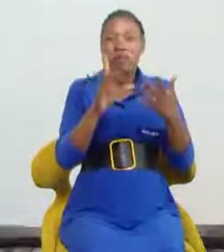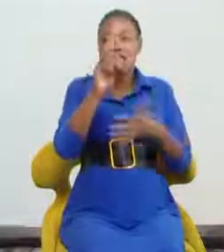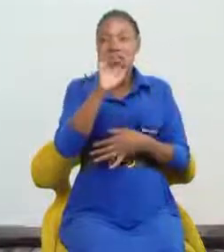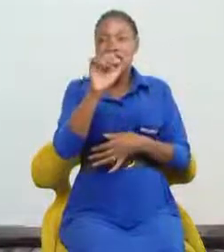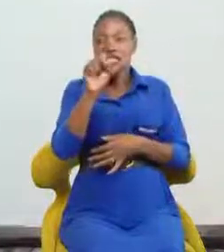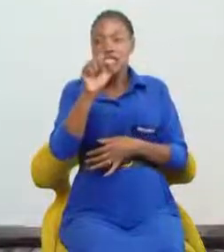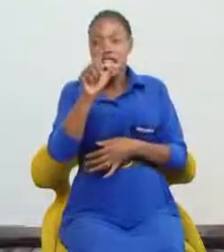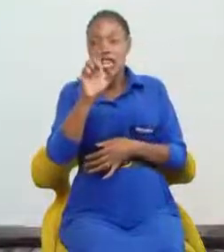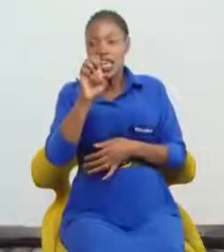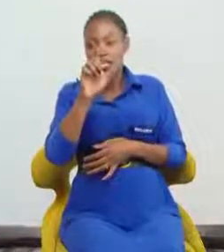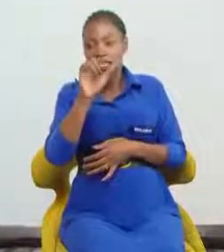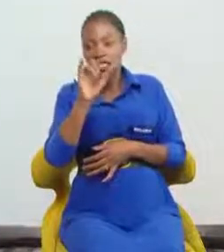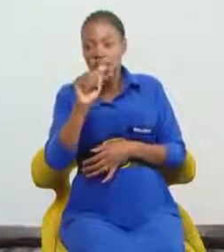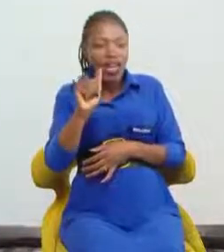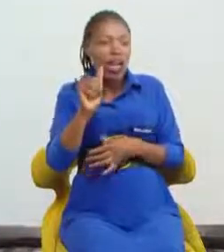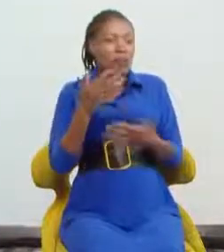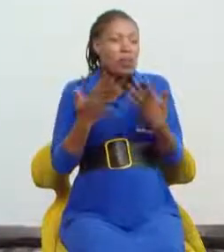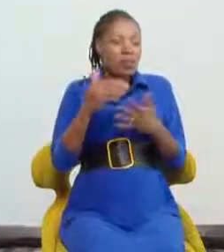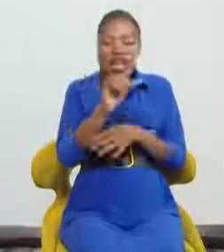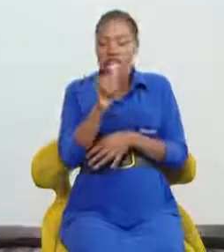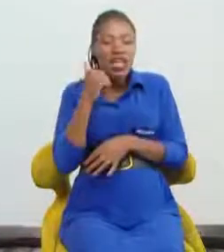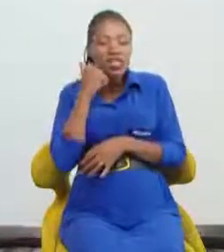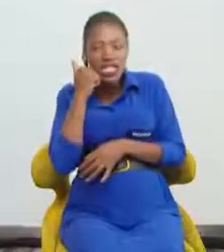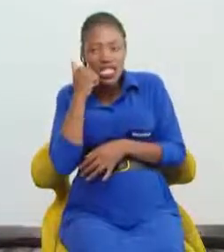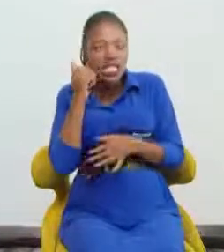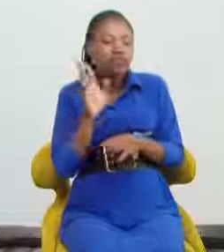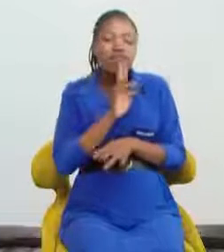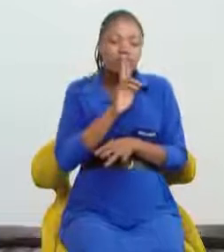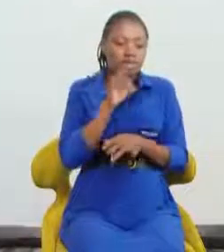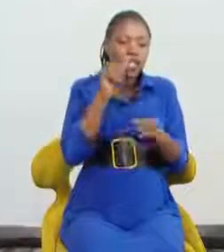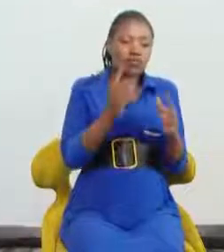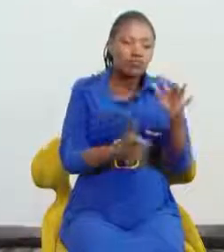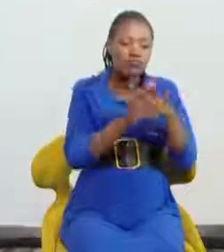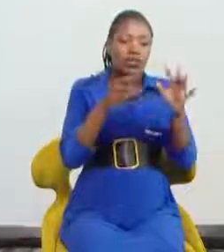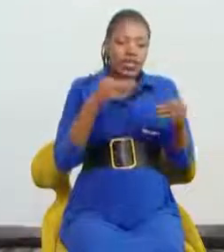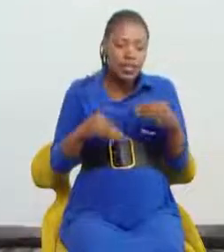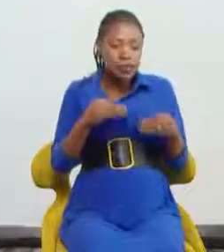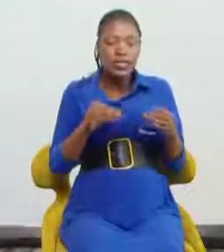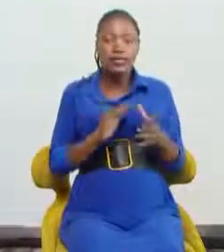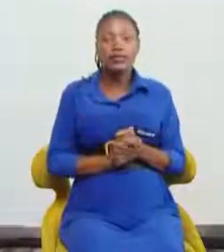some psychic problems, it can be some sickness that creates disability, etc., etc.